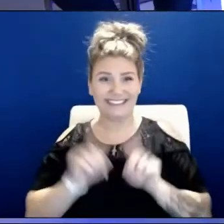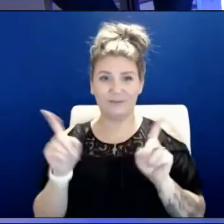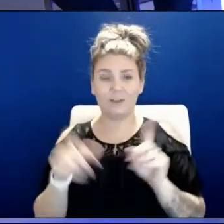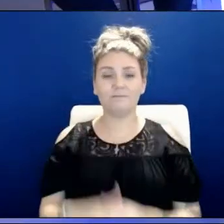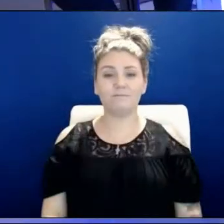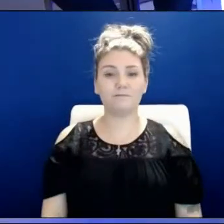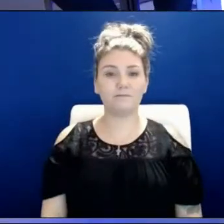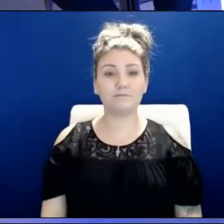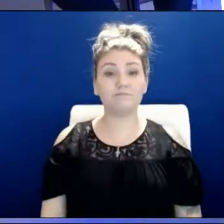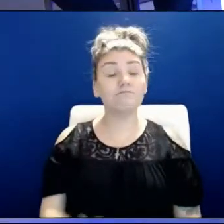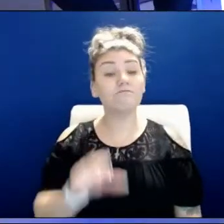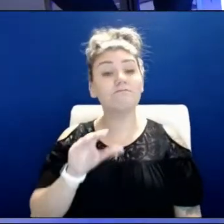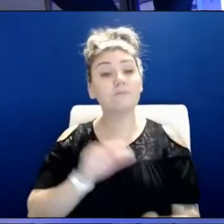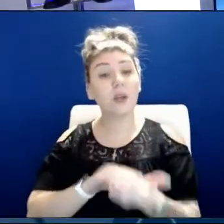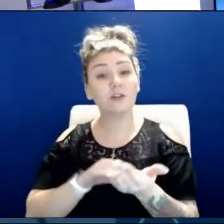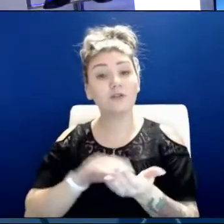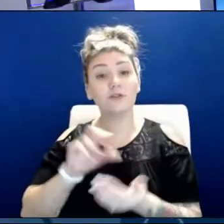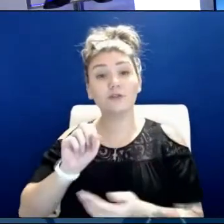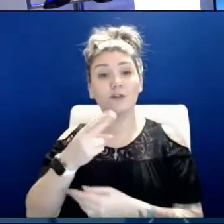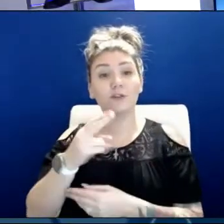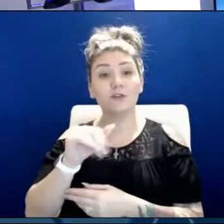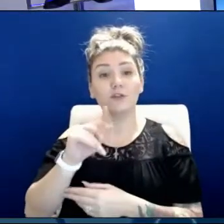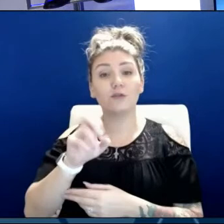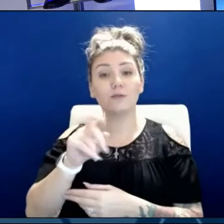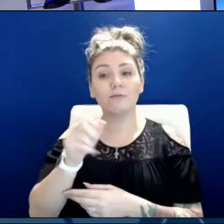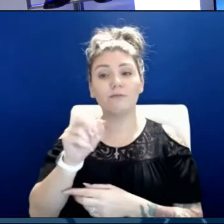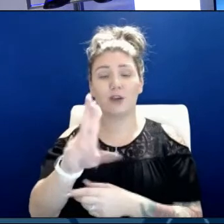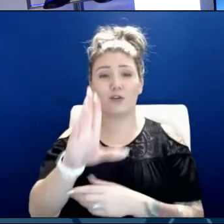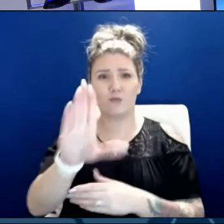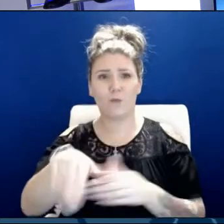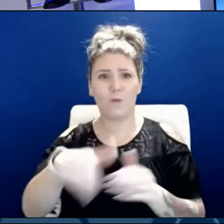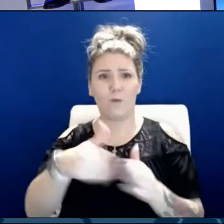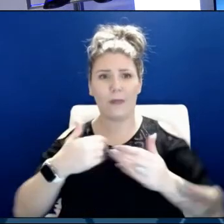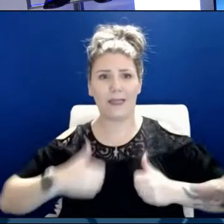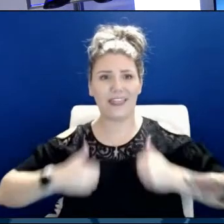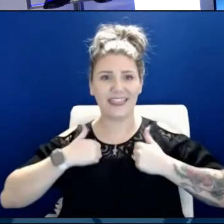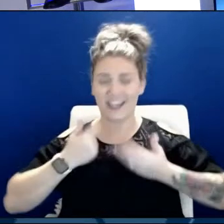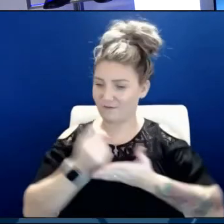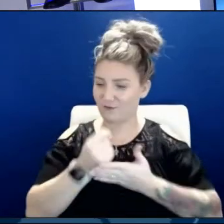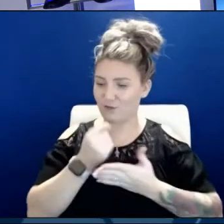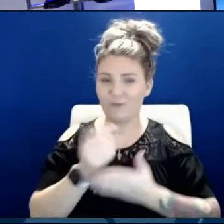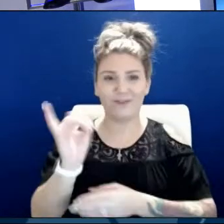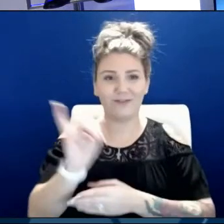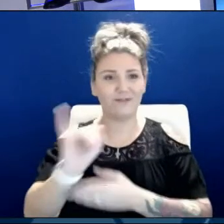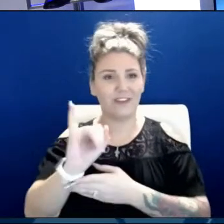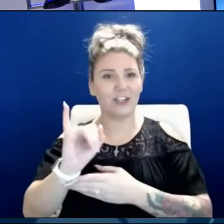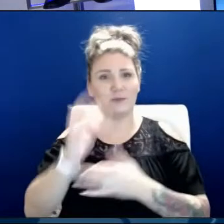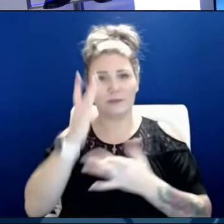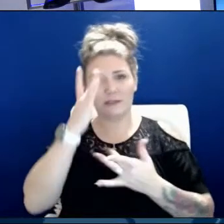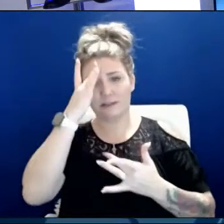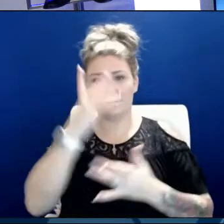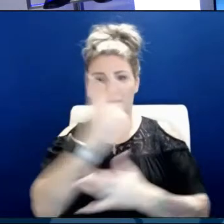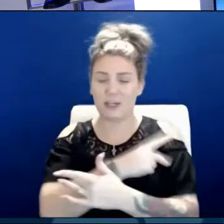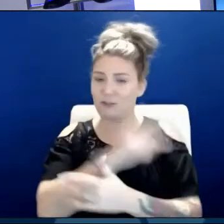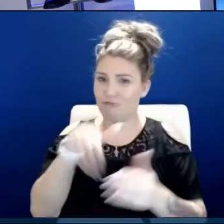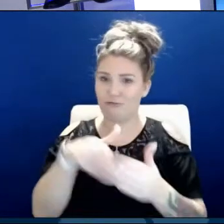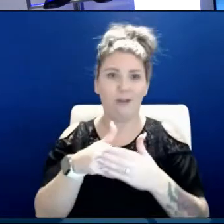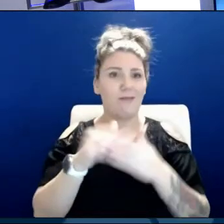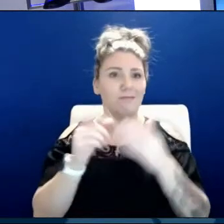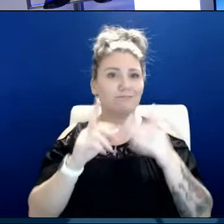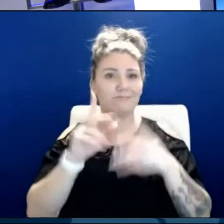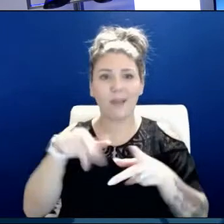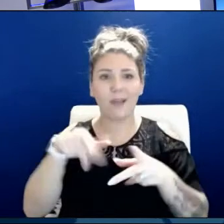you have spent your life, you've devoted your career to the treatment of infectious diseases in patients of all types and all ages and with all